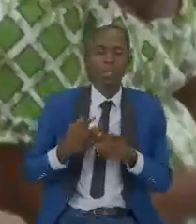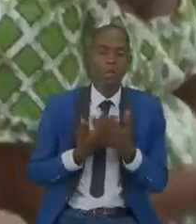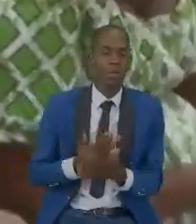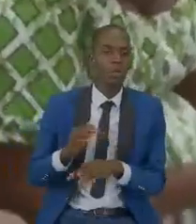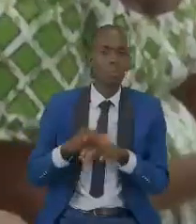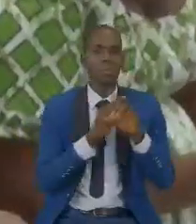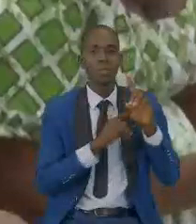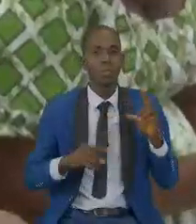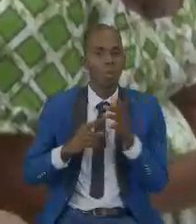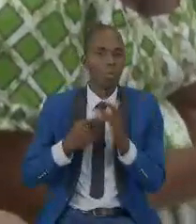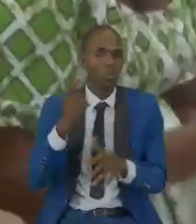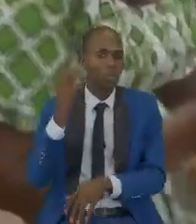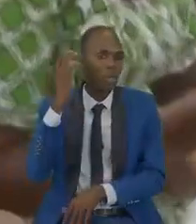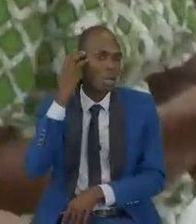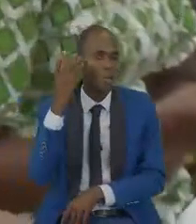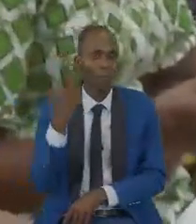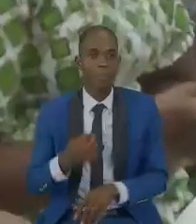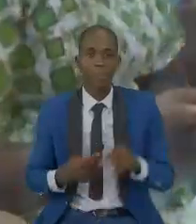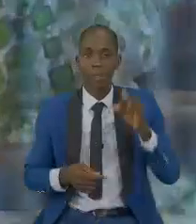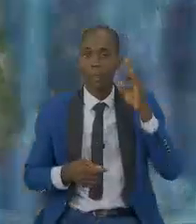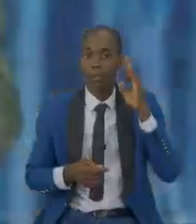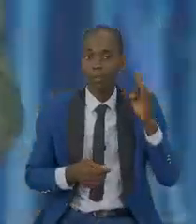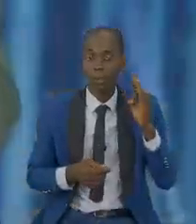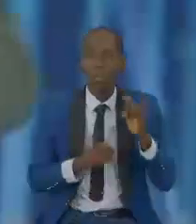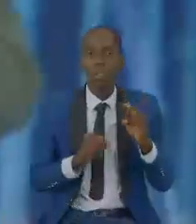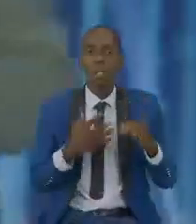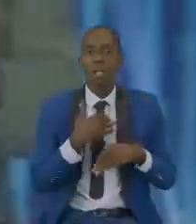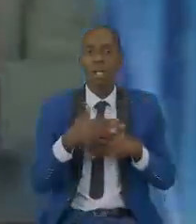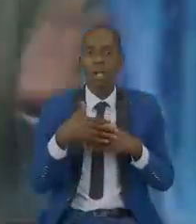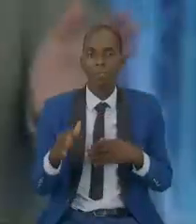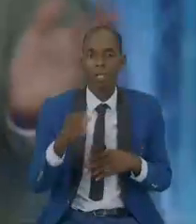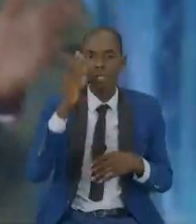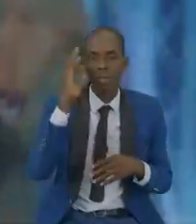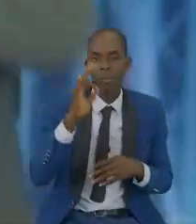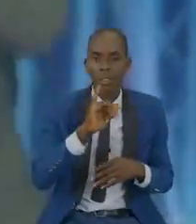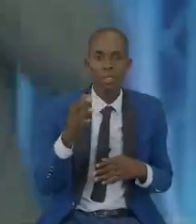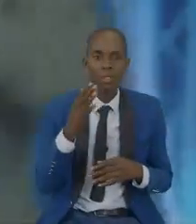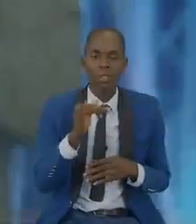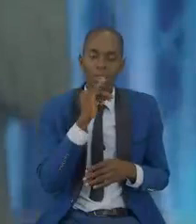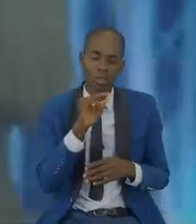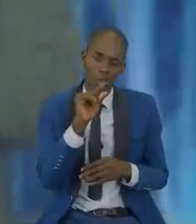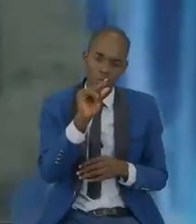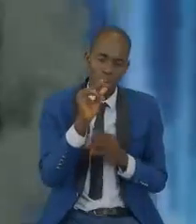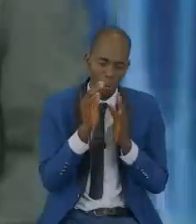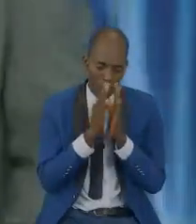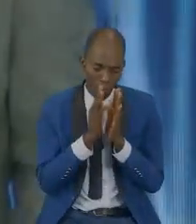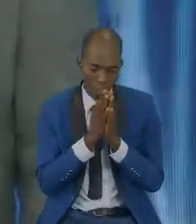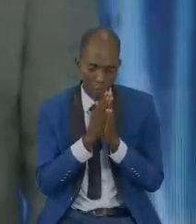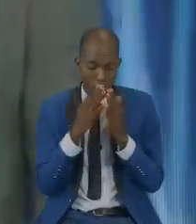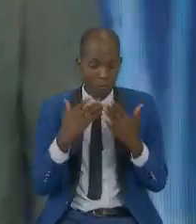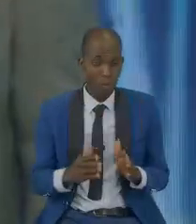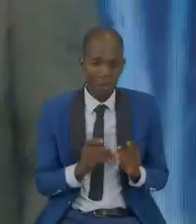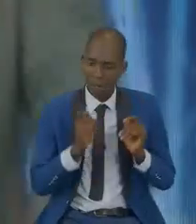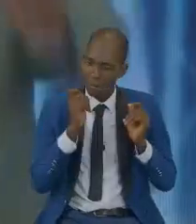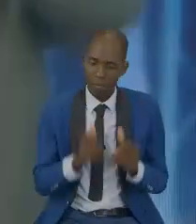Once they hear the preaching, and then after the preaching, there's a little prayer. Immediately, they are running for